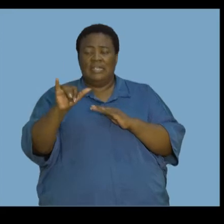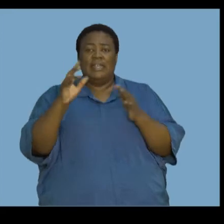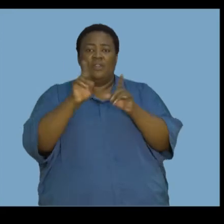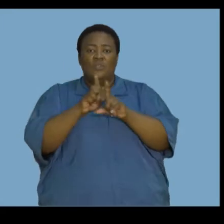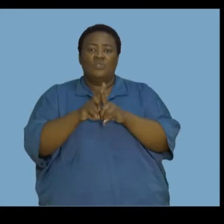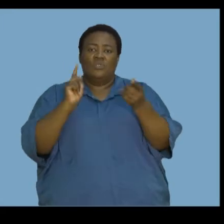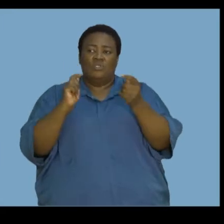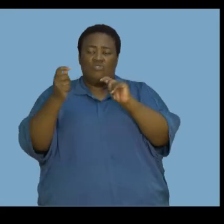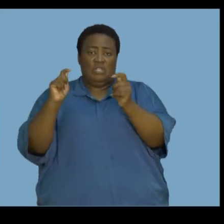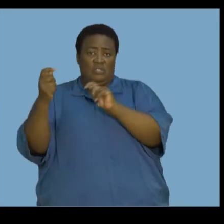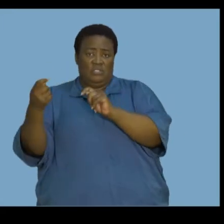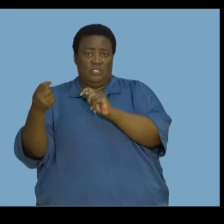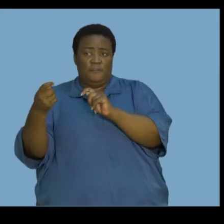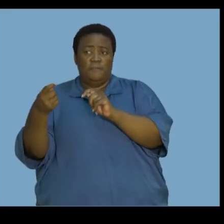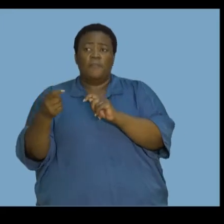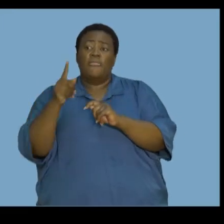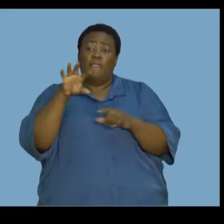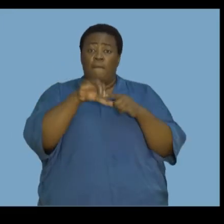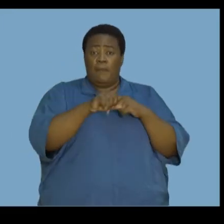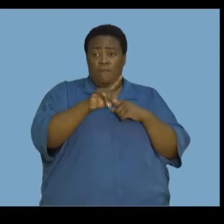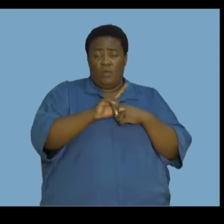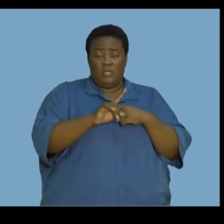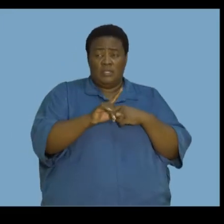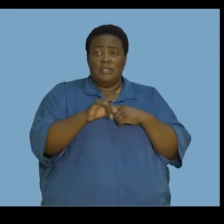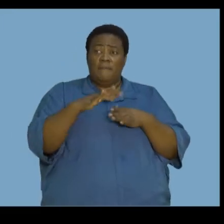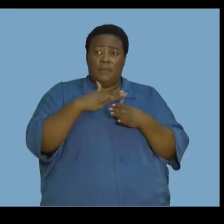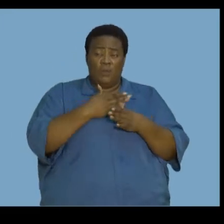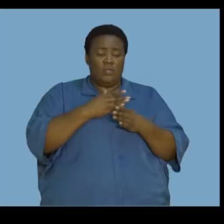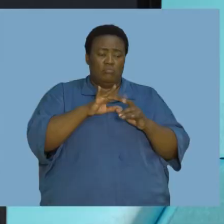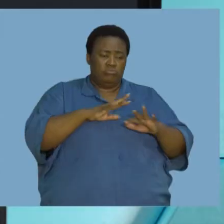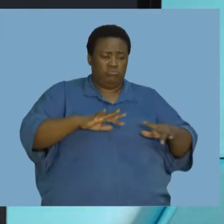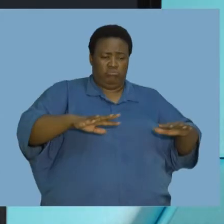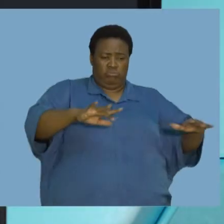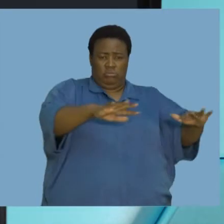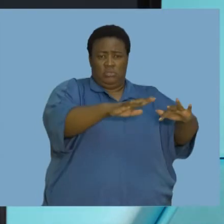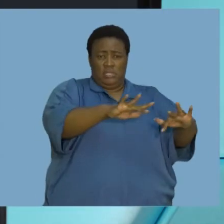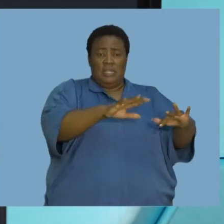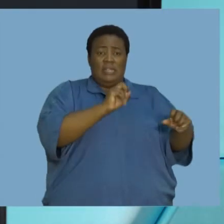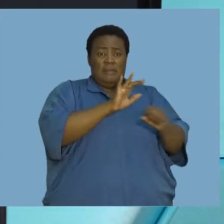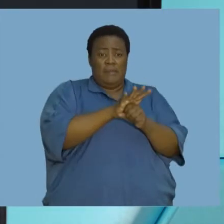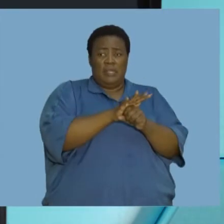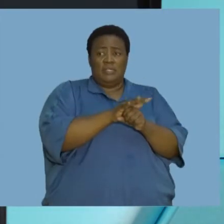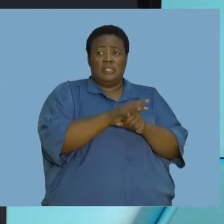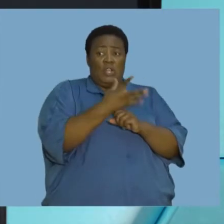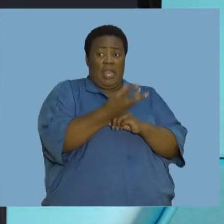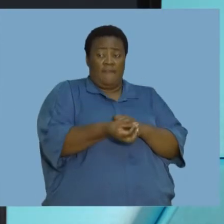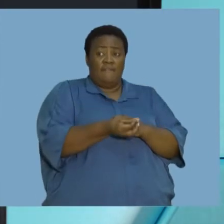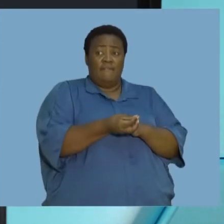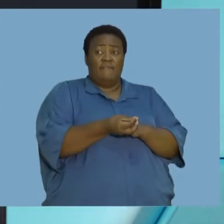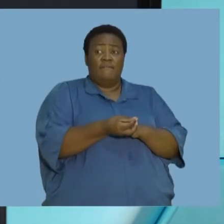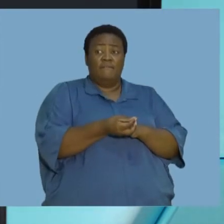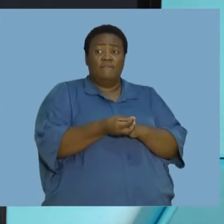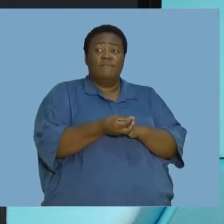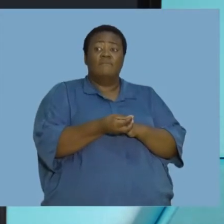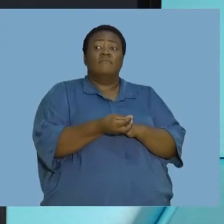and the change in the species dominance. So you'll find that because of the accumulation of algae and the impact that those biotoxins have,